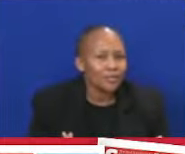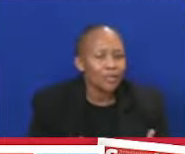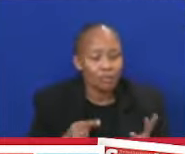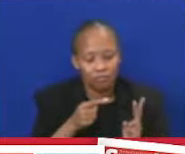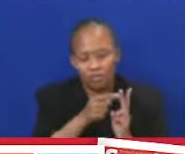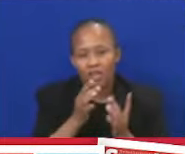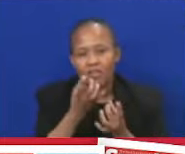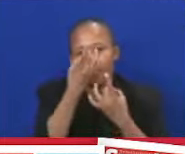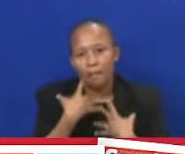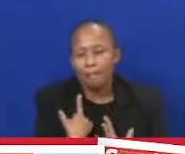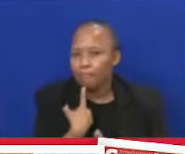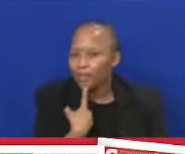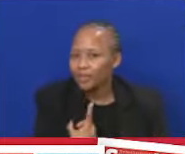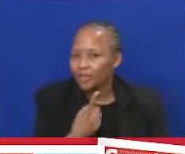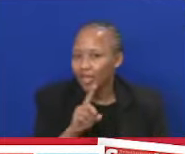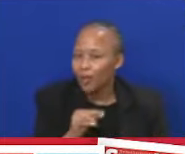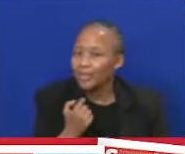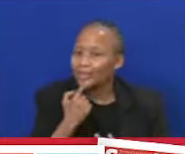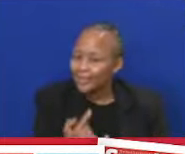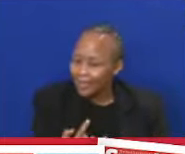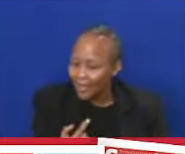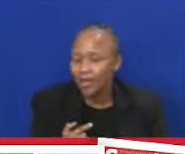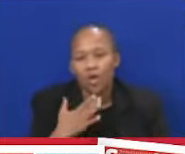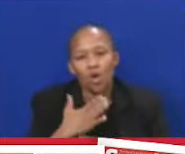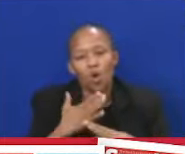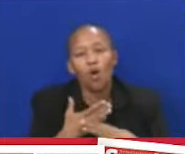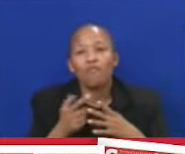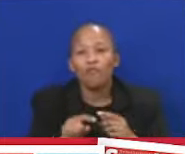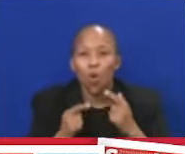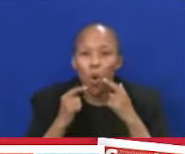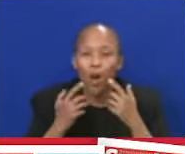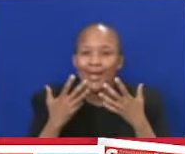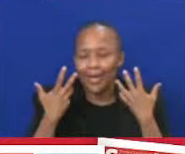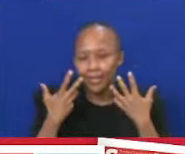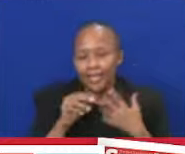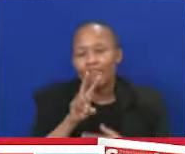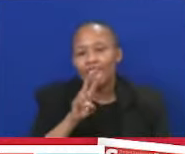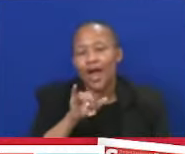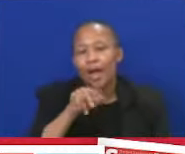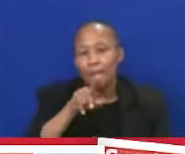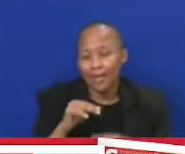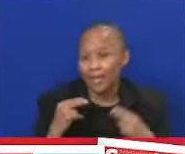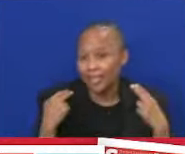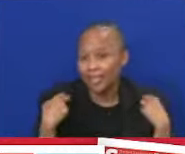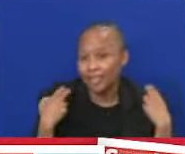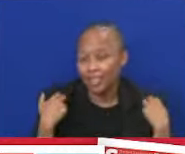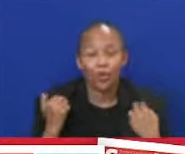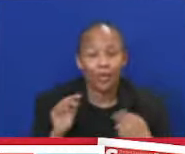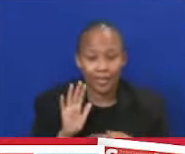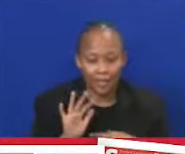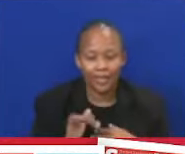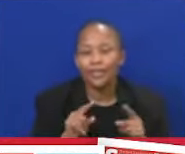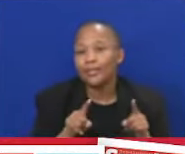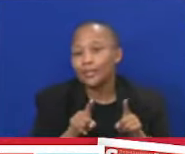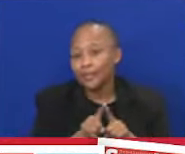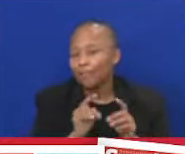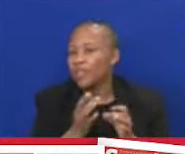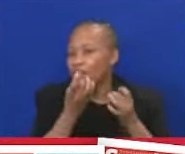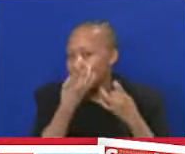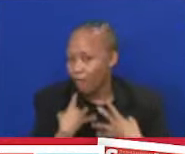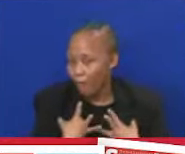for CAT VIP Security, further informing me that the security company they're working